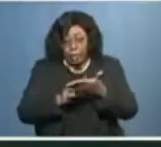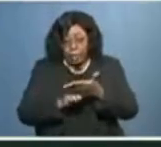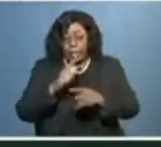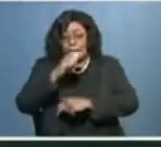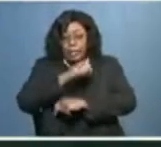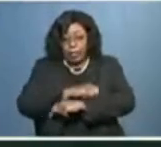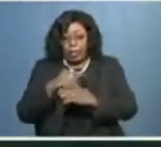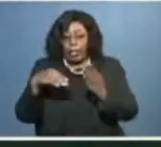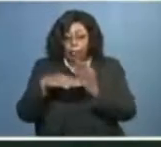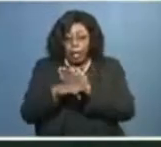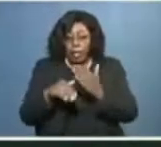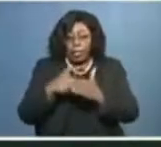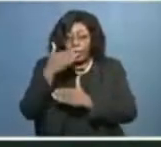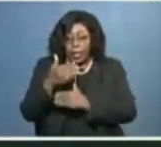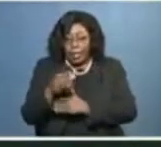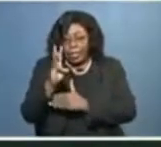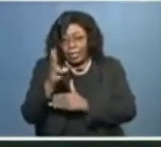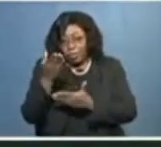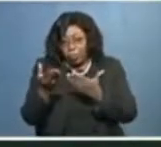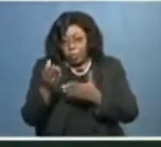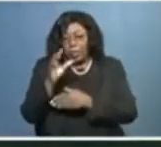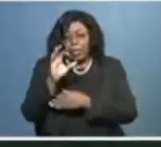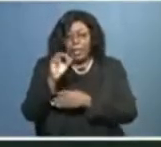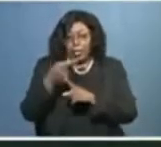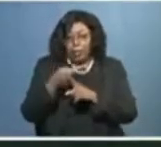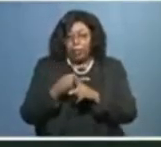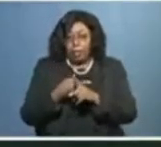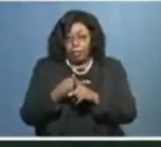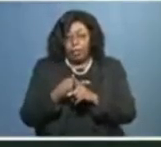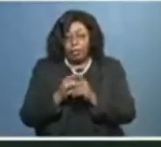the course of the next 6 to 9 months. For The Bahamas Tonight, I'm Carla Palmer.